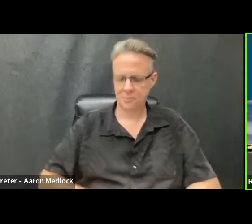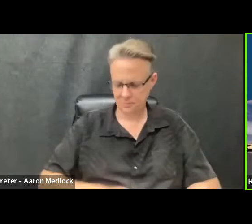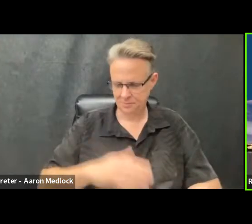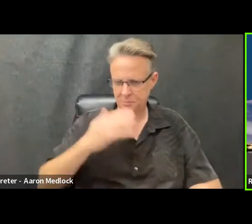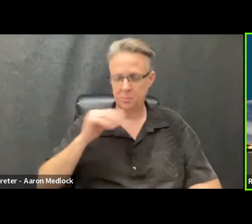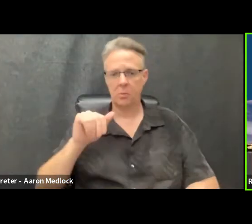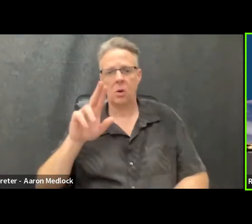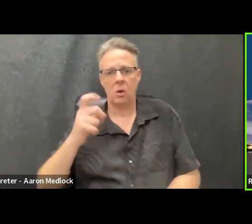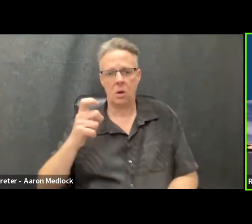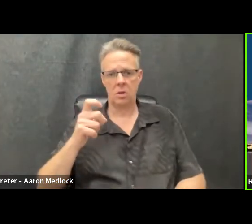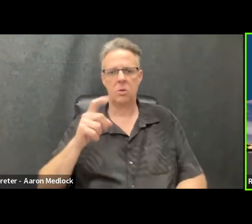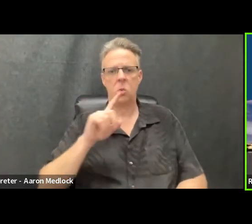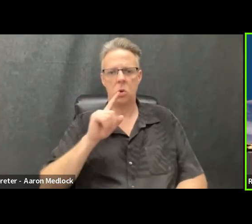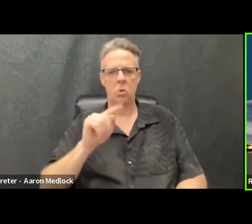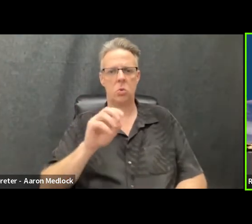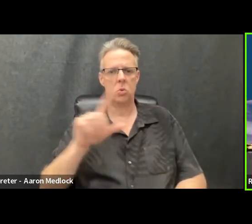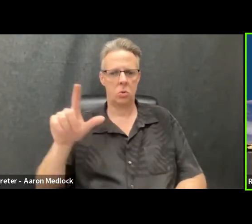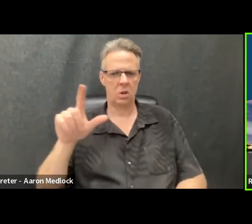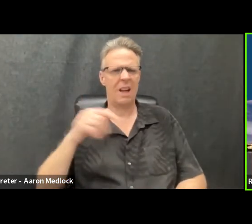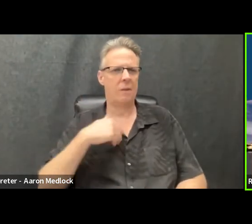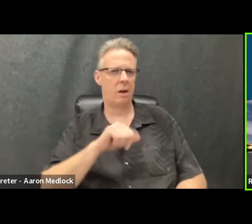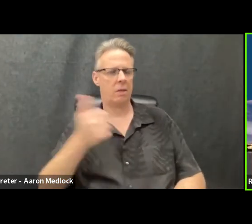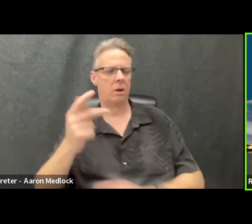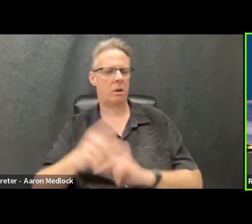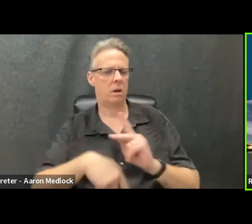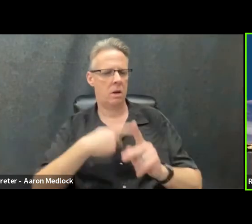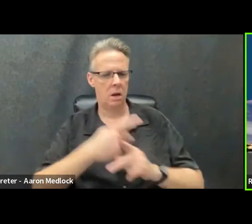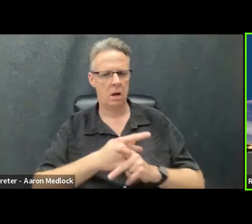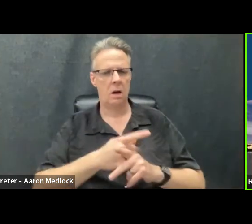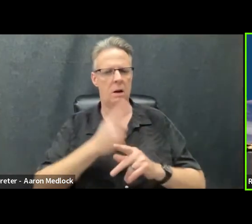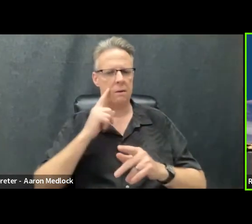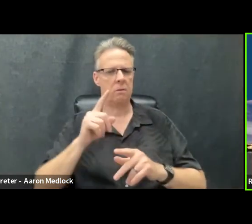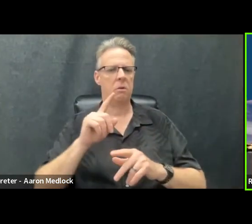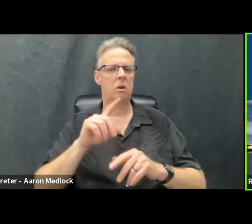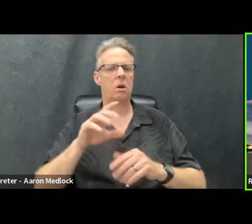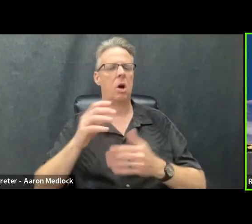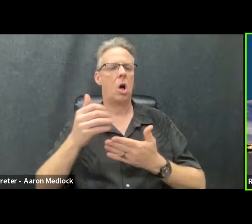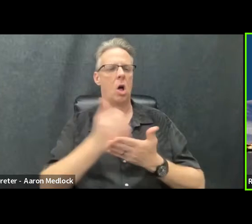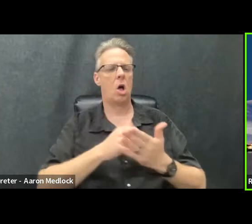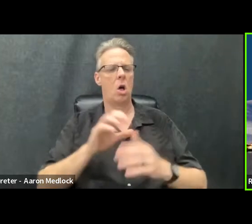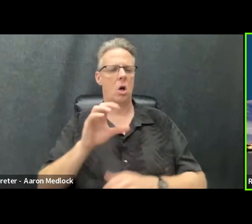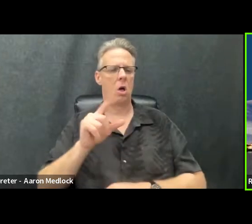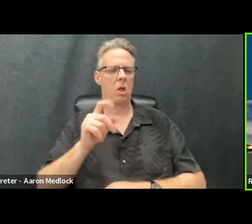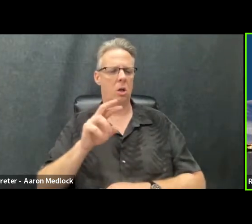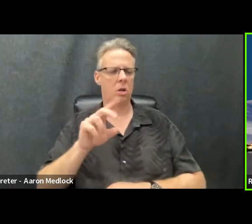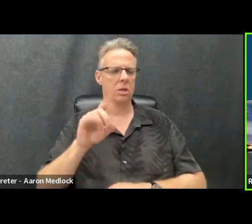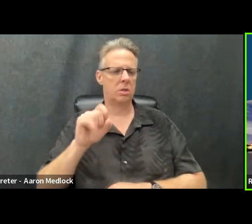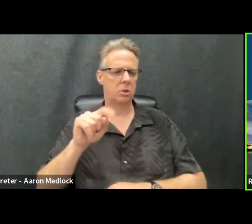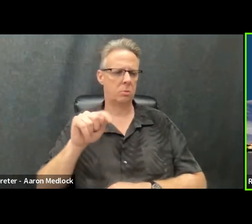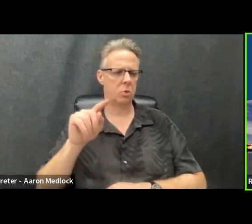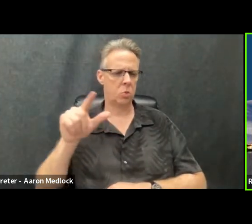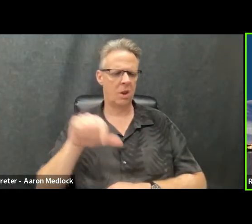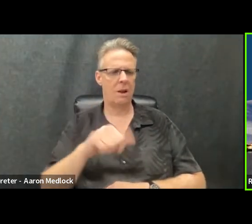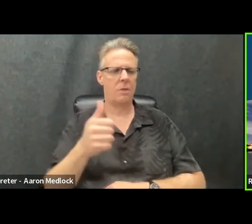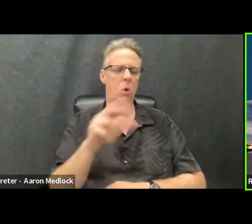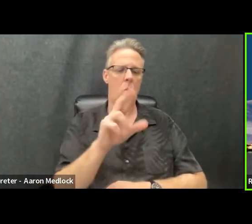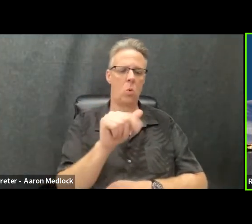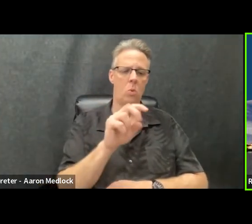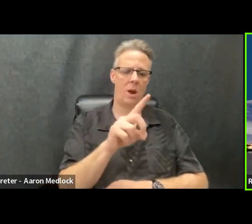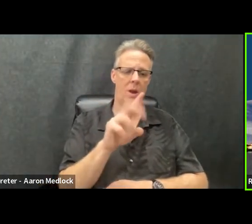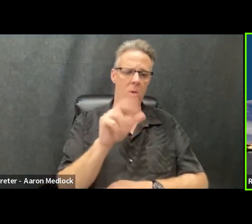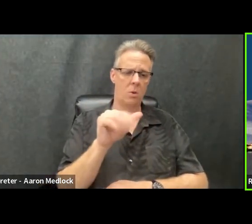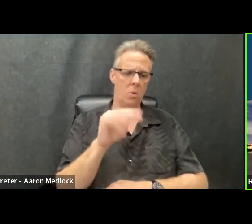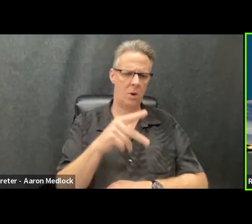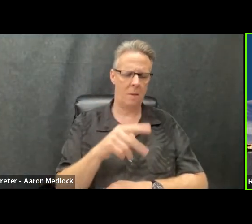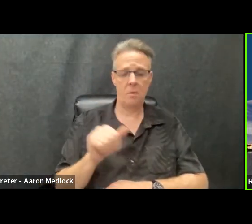aux lanes are a tool. There are other tools, collector distributor roads is another tool, braided ramps is another tool. Aux lanes are a